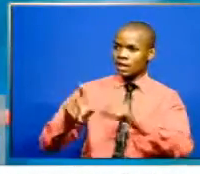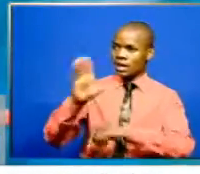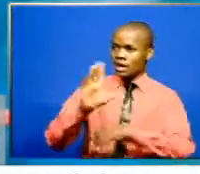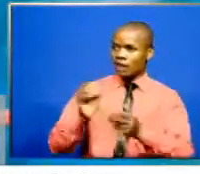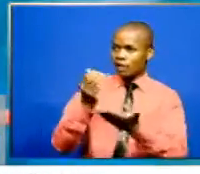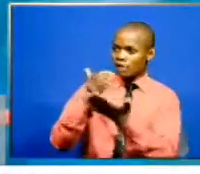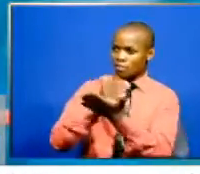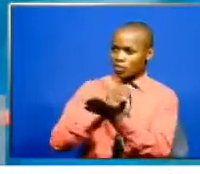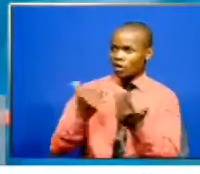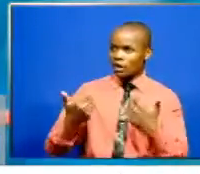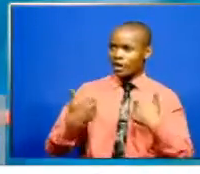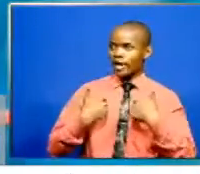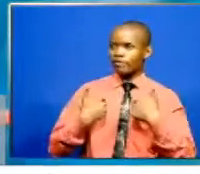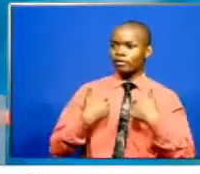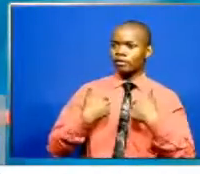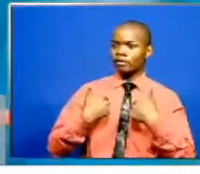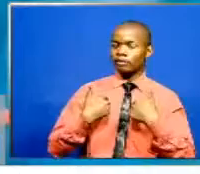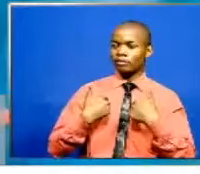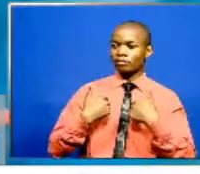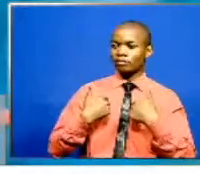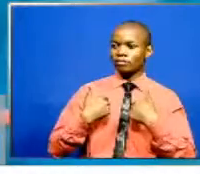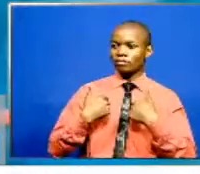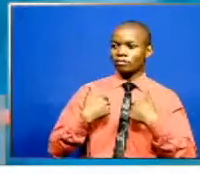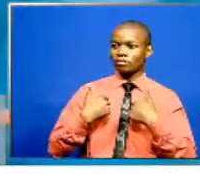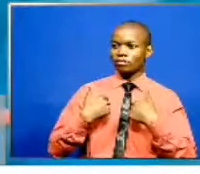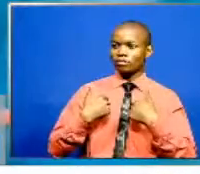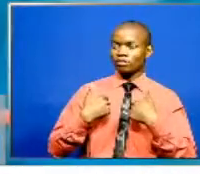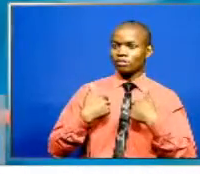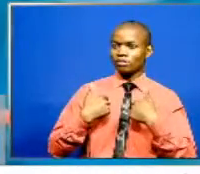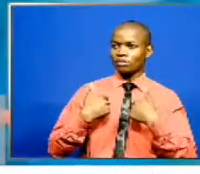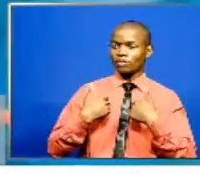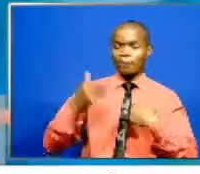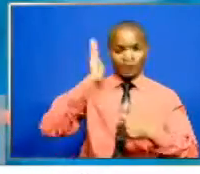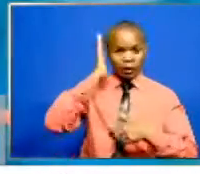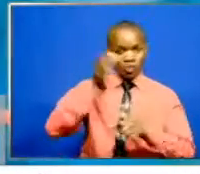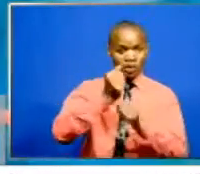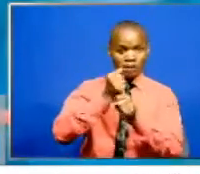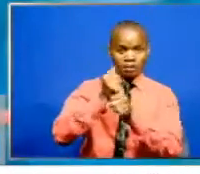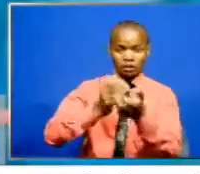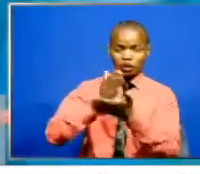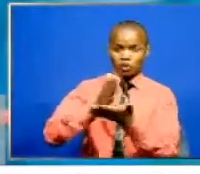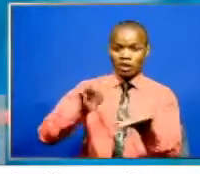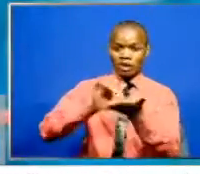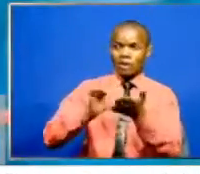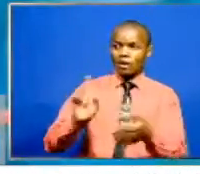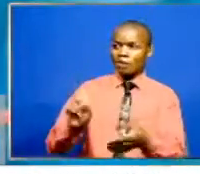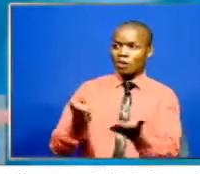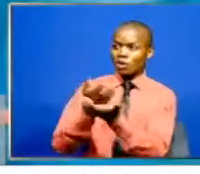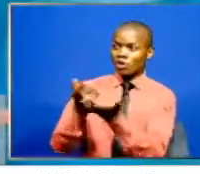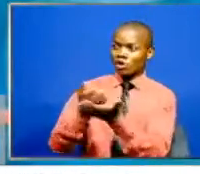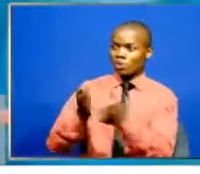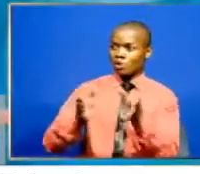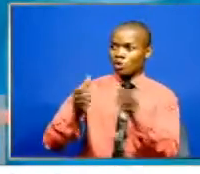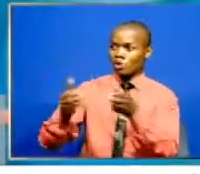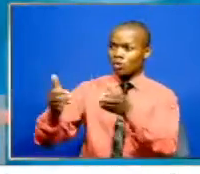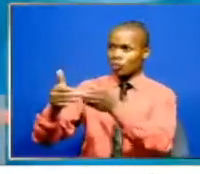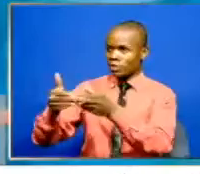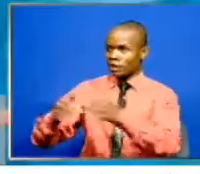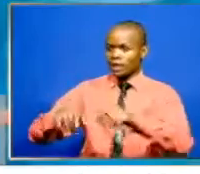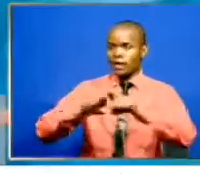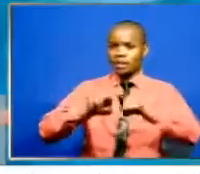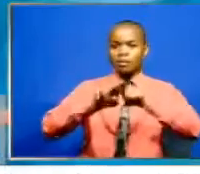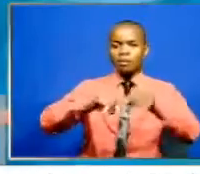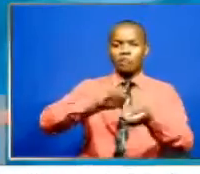Program will enhance the green and blue economy initiative as well as climate